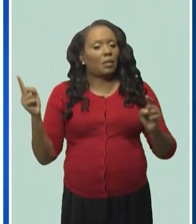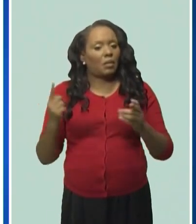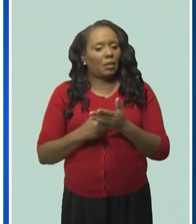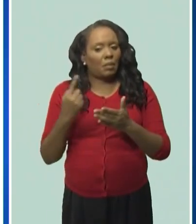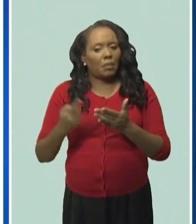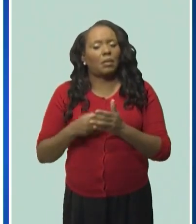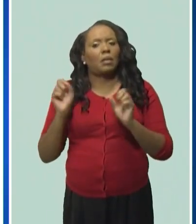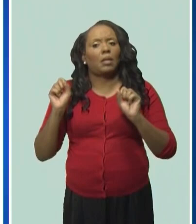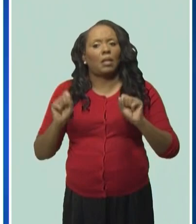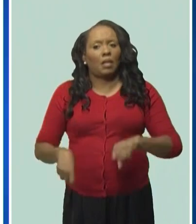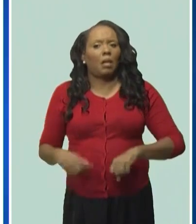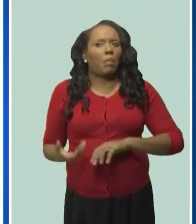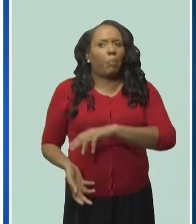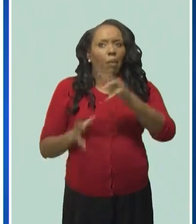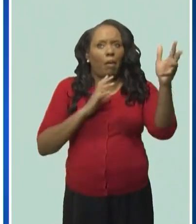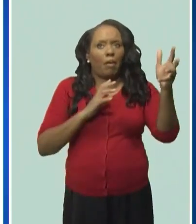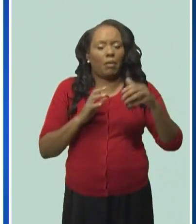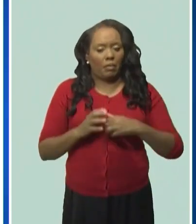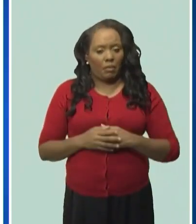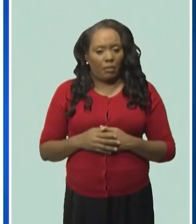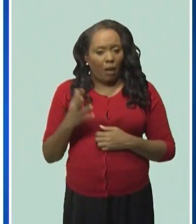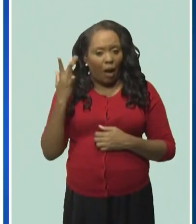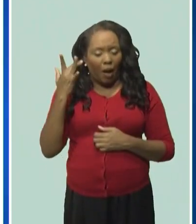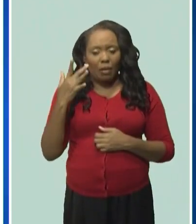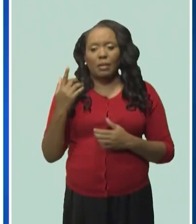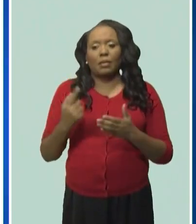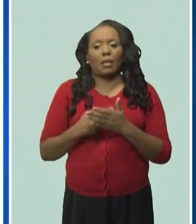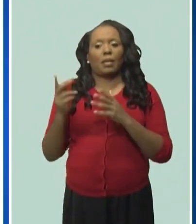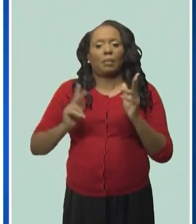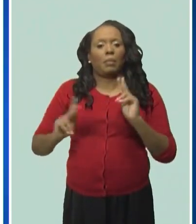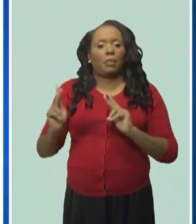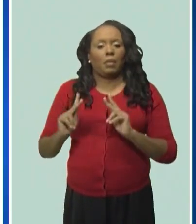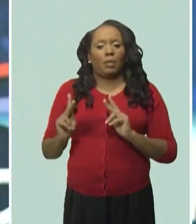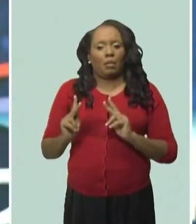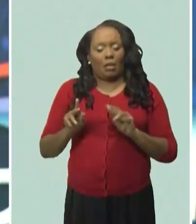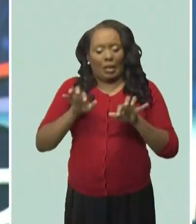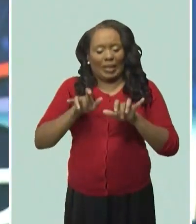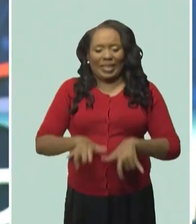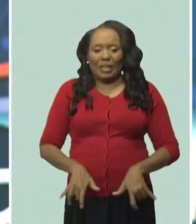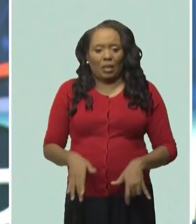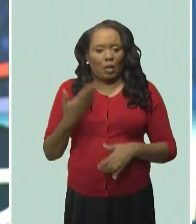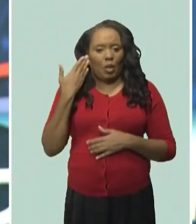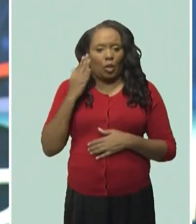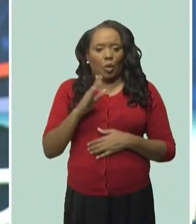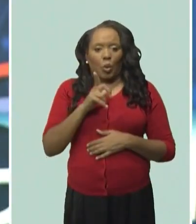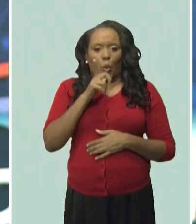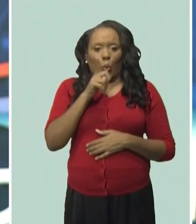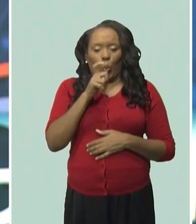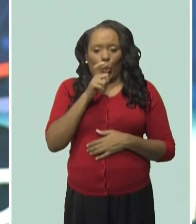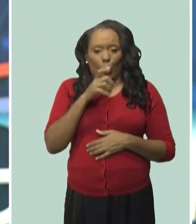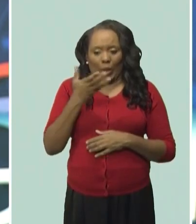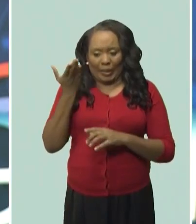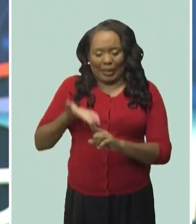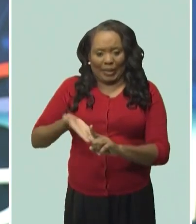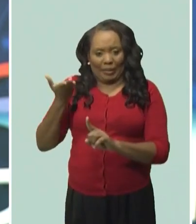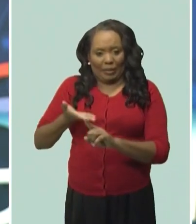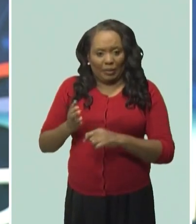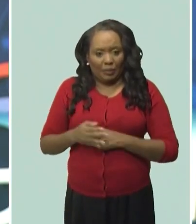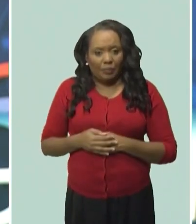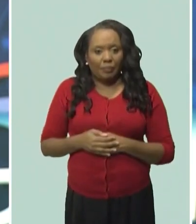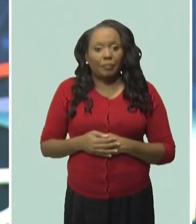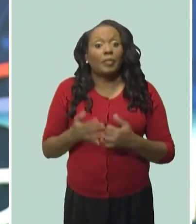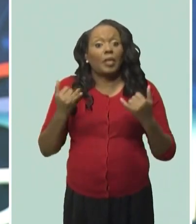lot of the players operate from behind a veneer of anonymity. We turn our attention now to the estimates debate